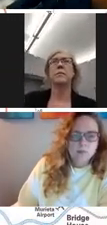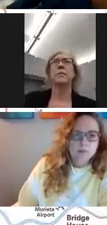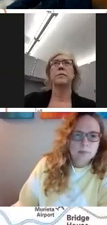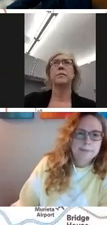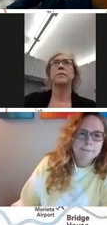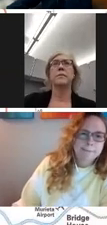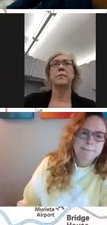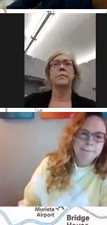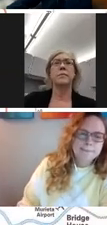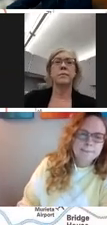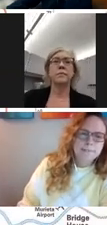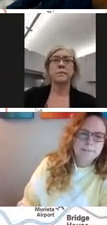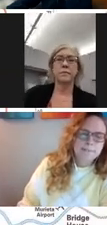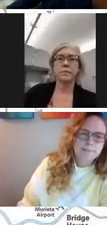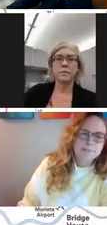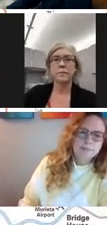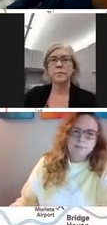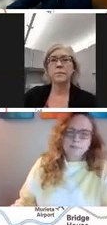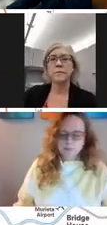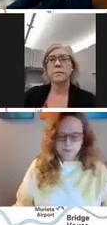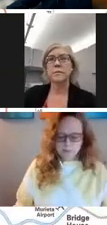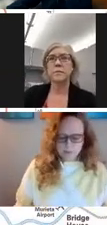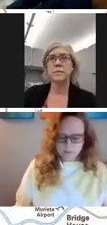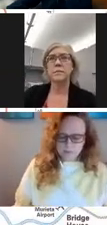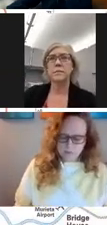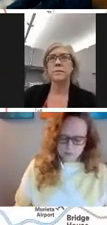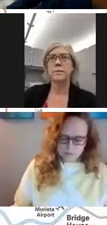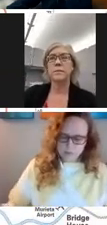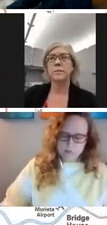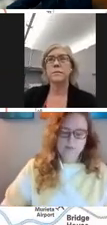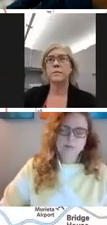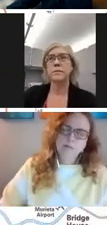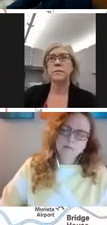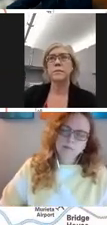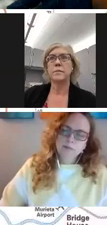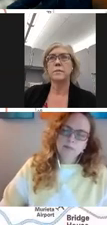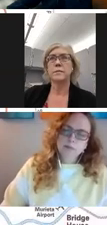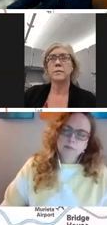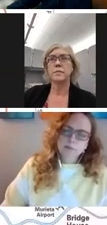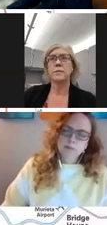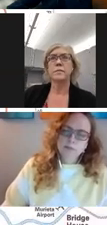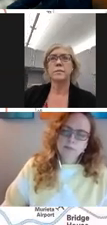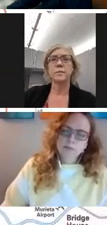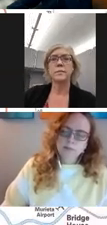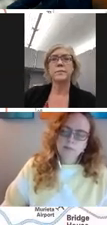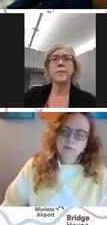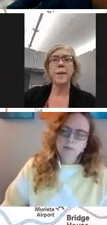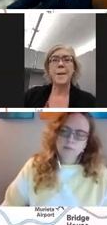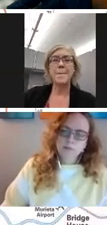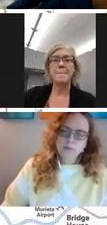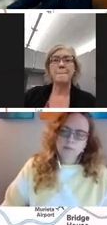status, what's your education. We take a look at the full life domain of the individual. We need to know if there's